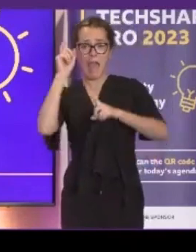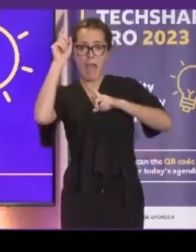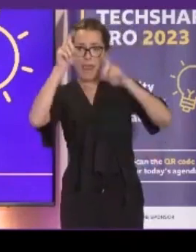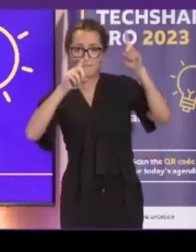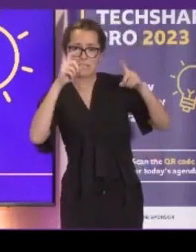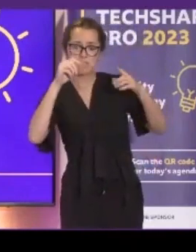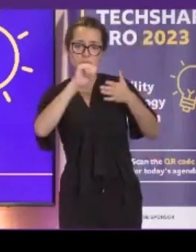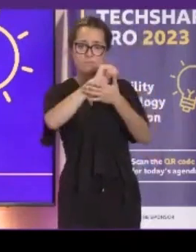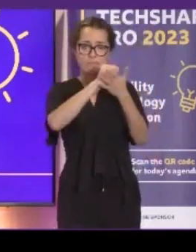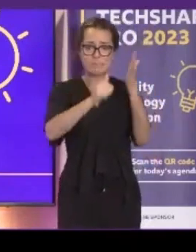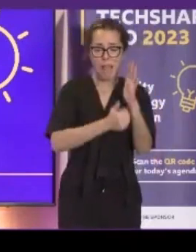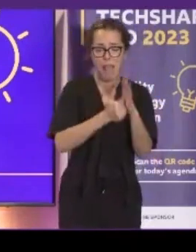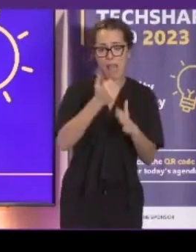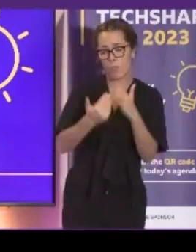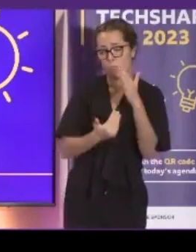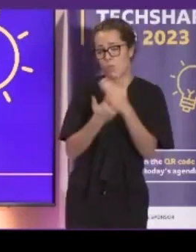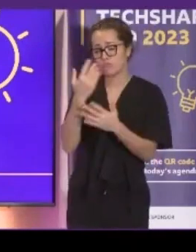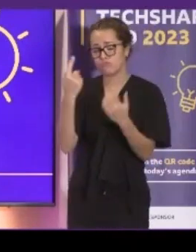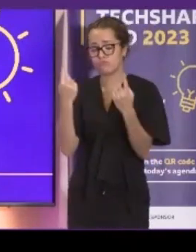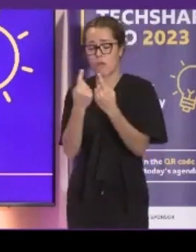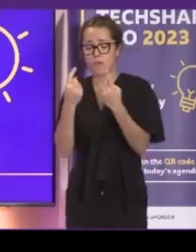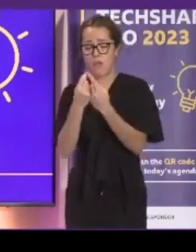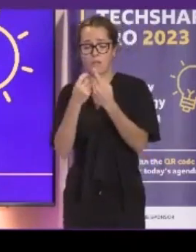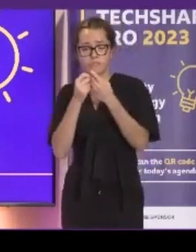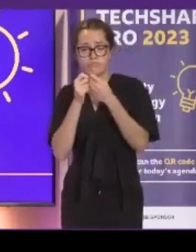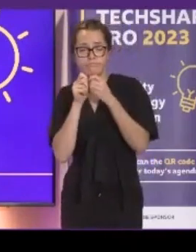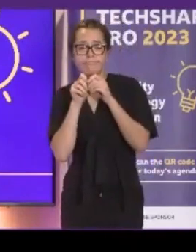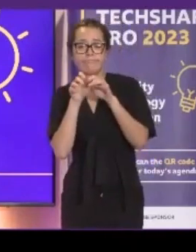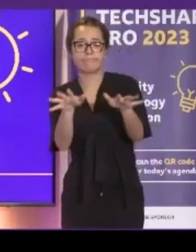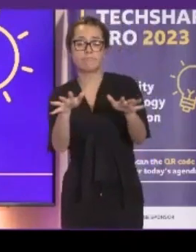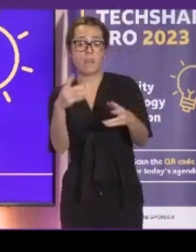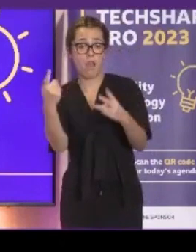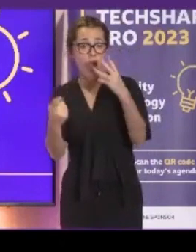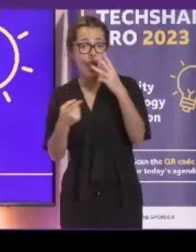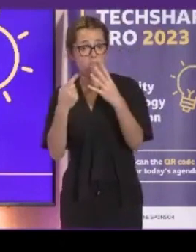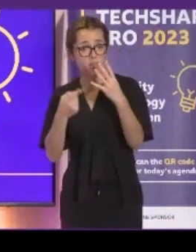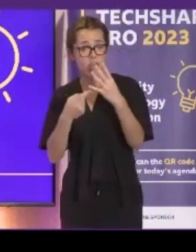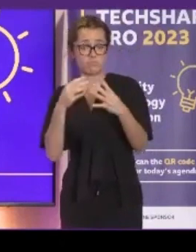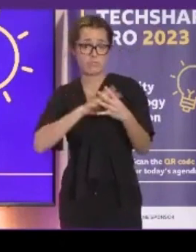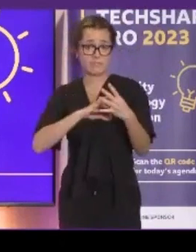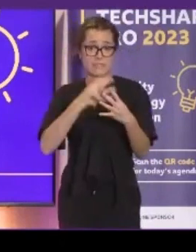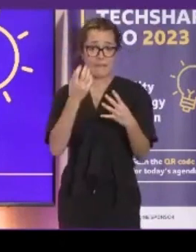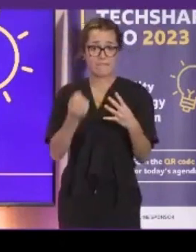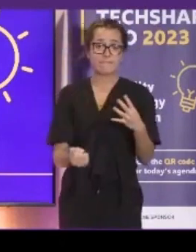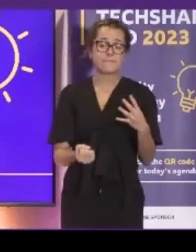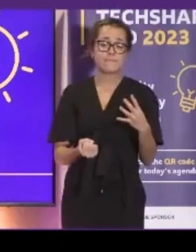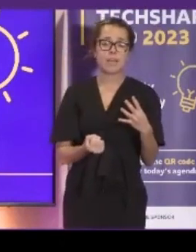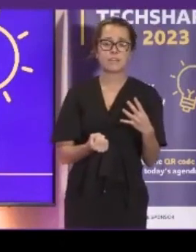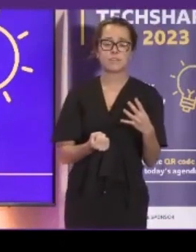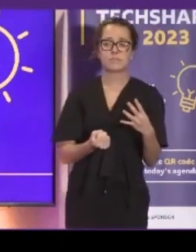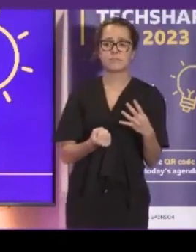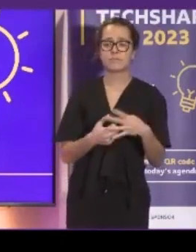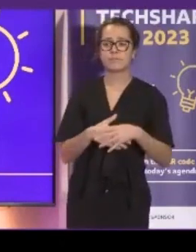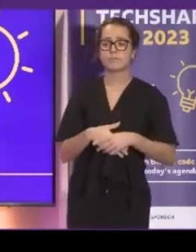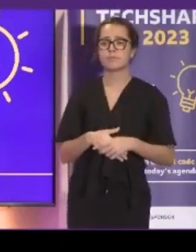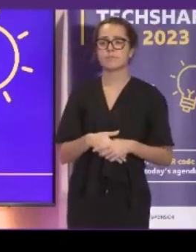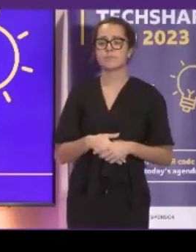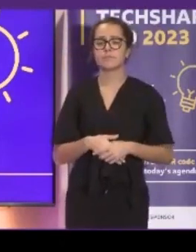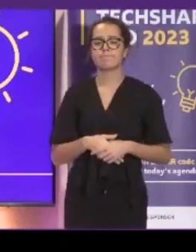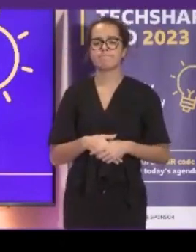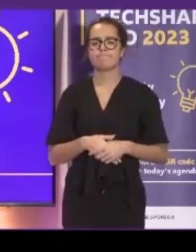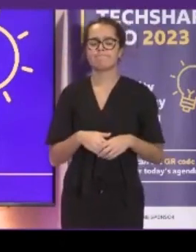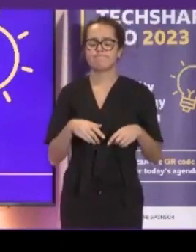skill sets, new products to the market quicker, and other efficiencies. But how do we ensure